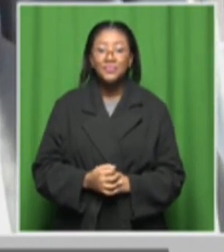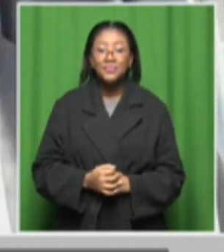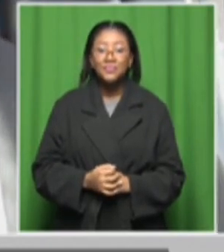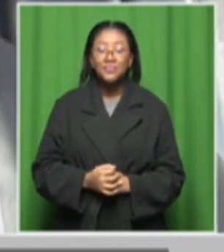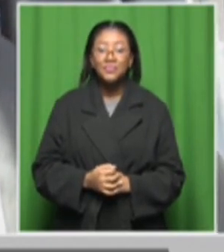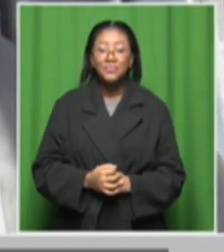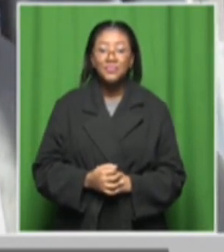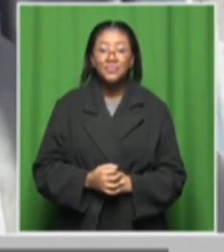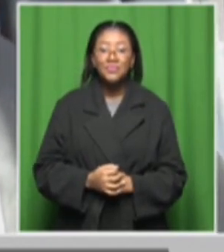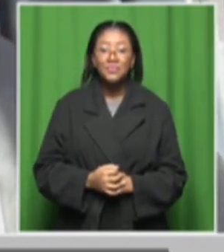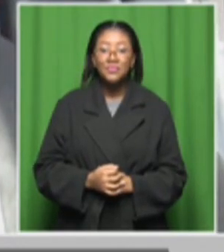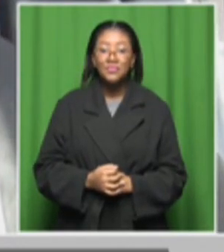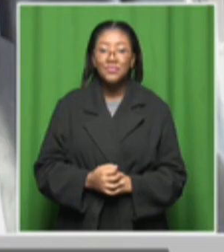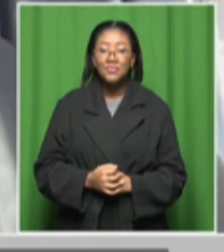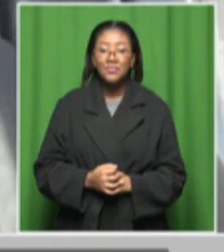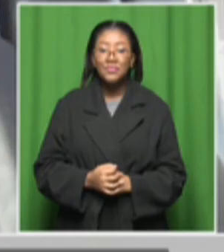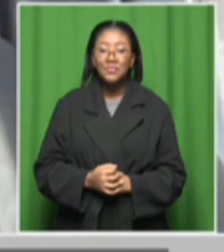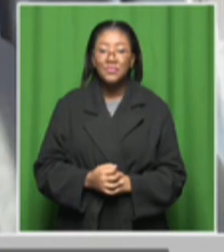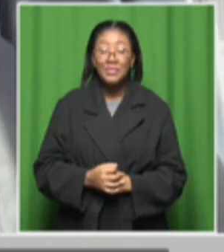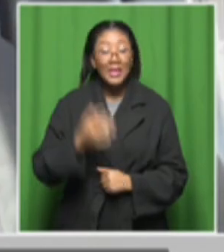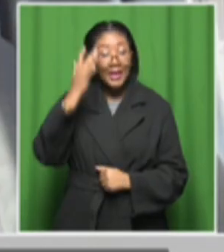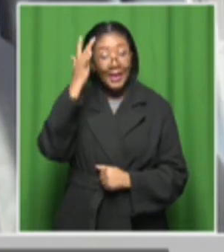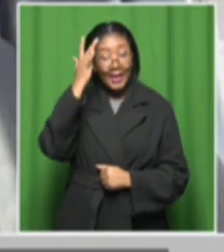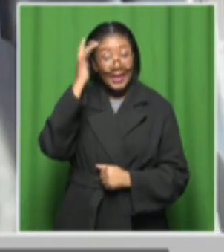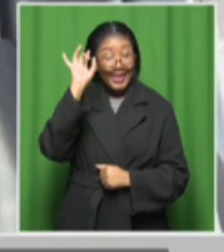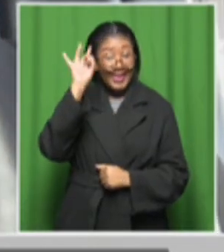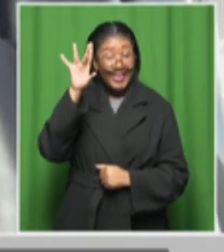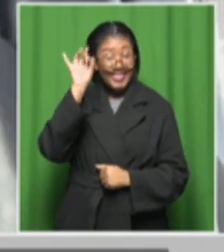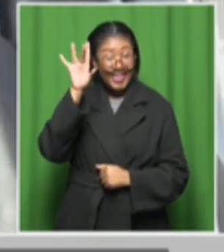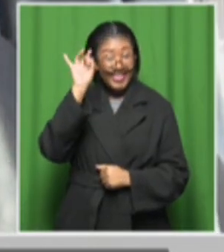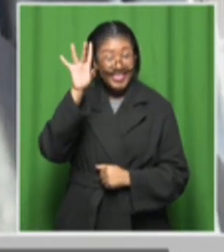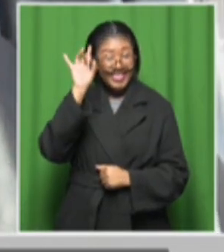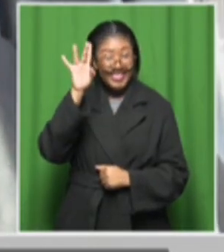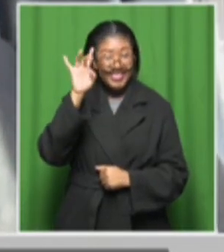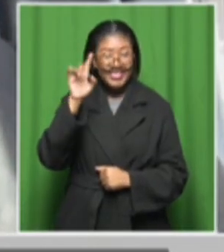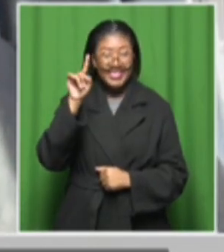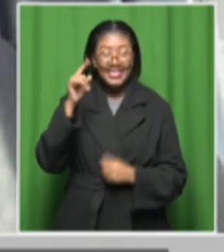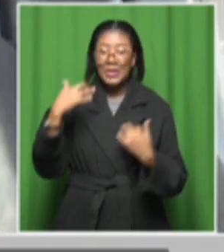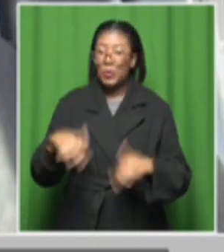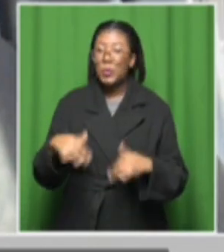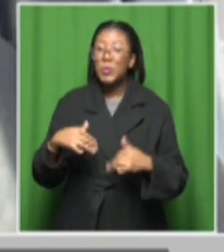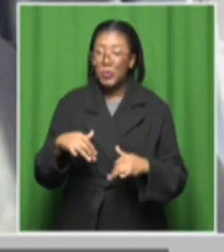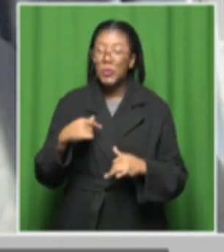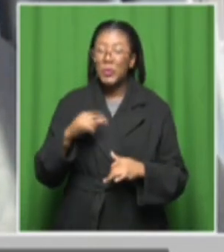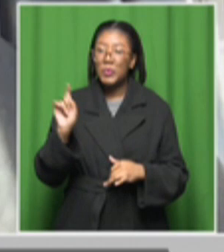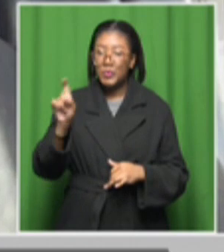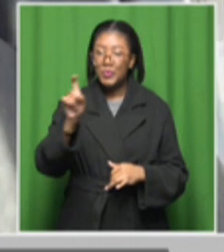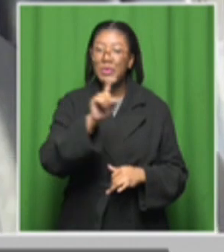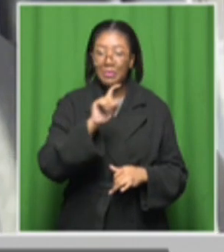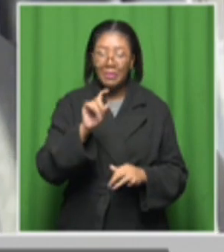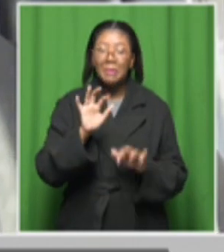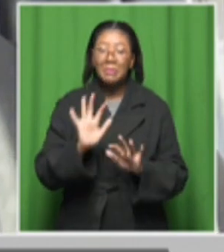All right. So headaches are one of the common conditions we see in our neurology